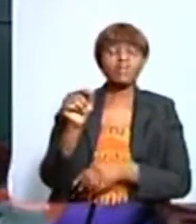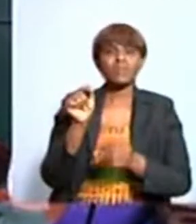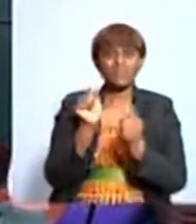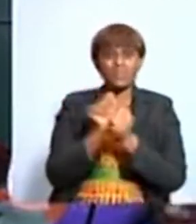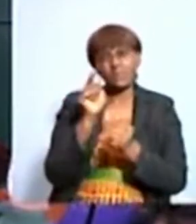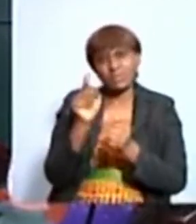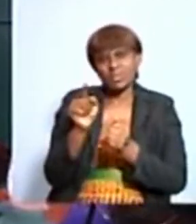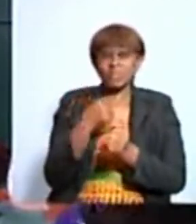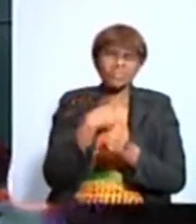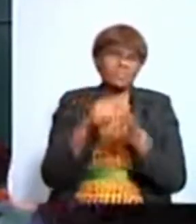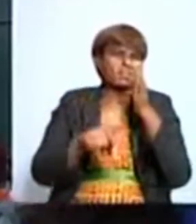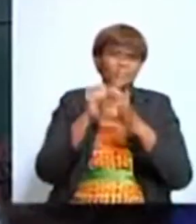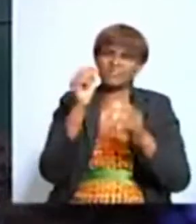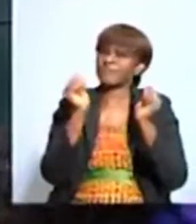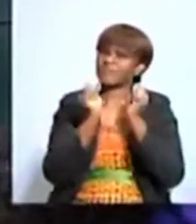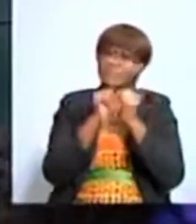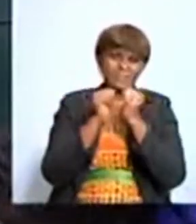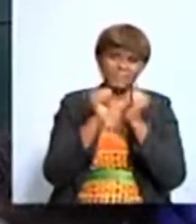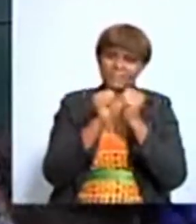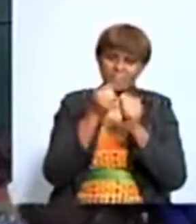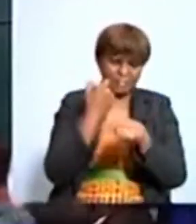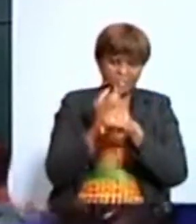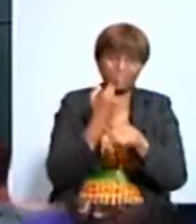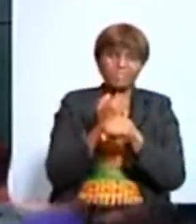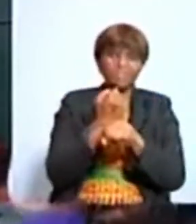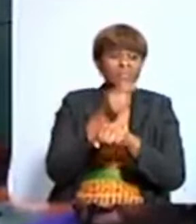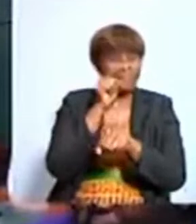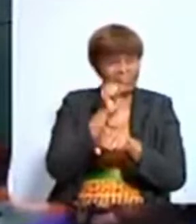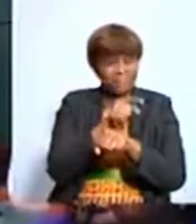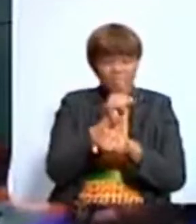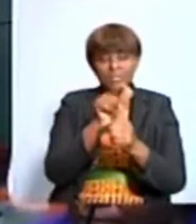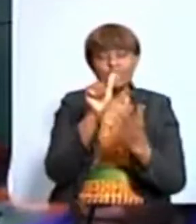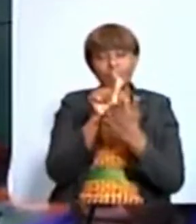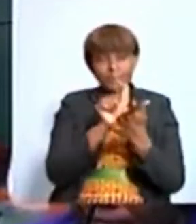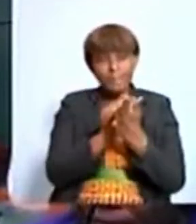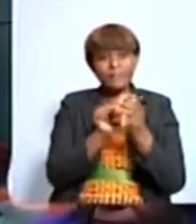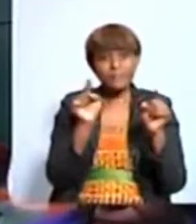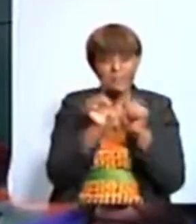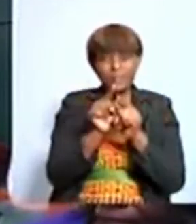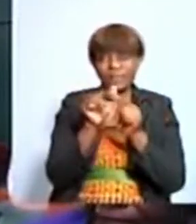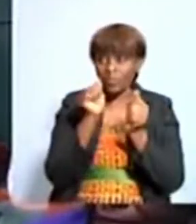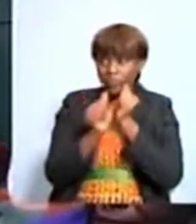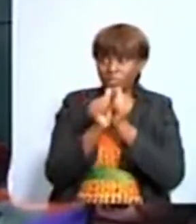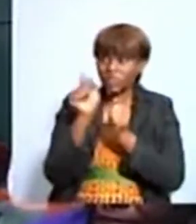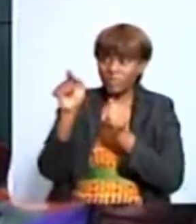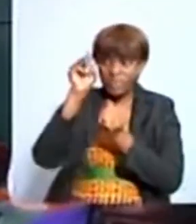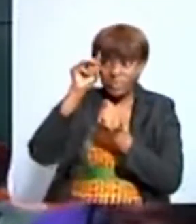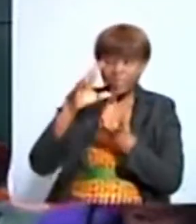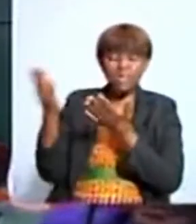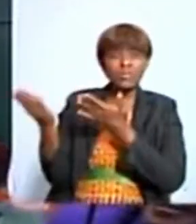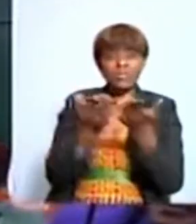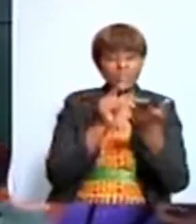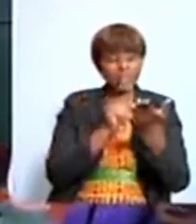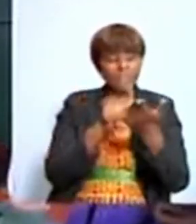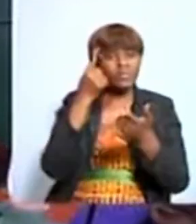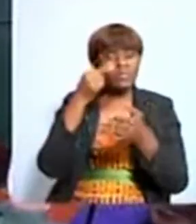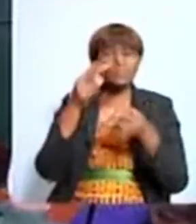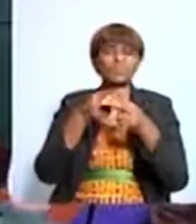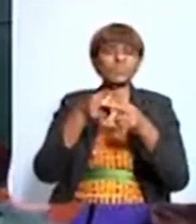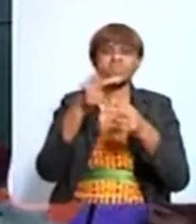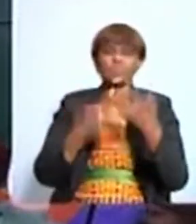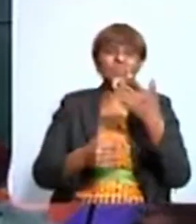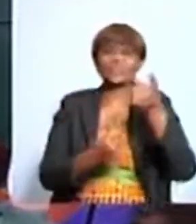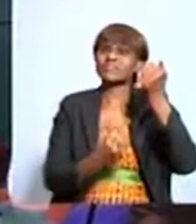very difficult for the future of this country. Because this bill, which the minister has brought, is meant for a short